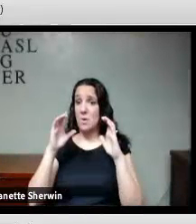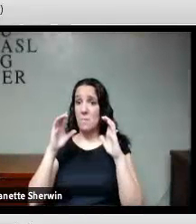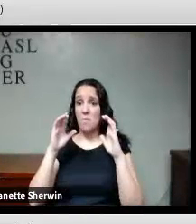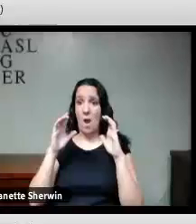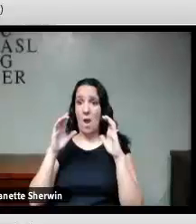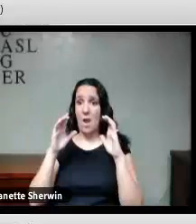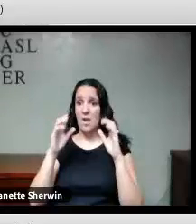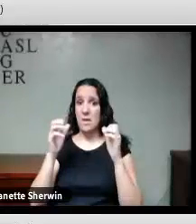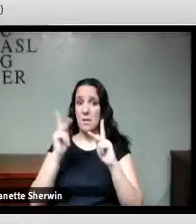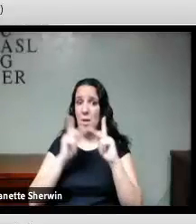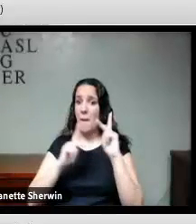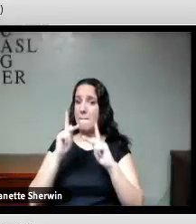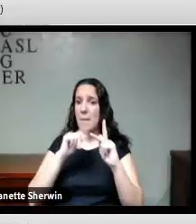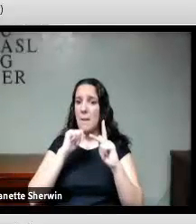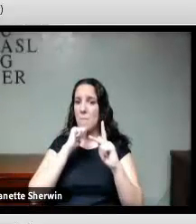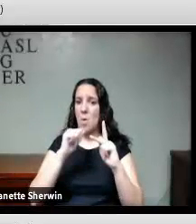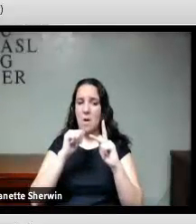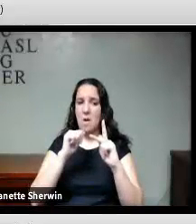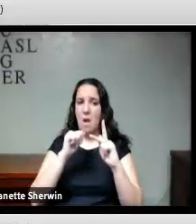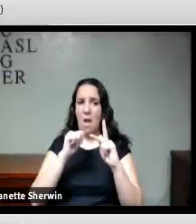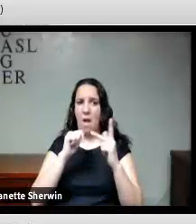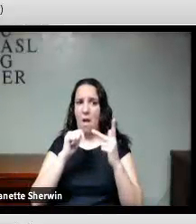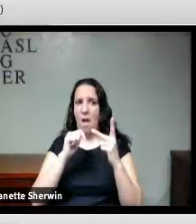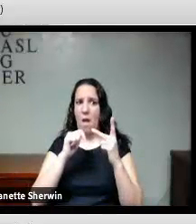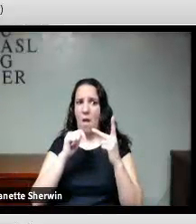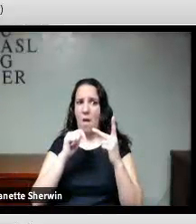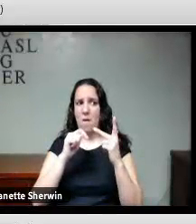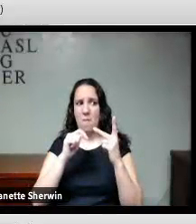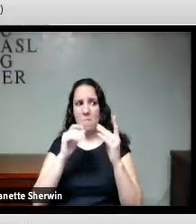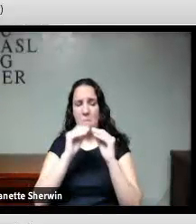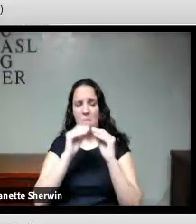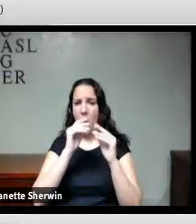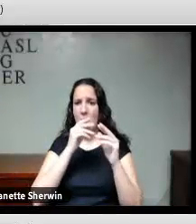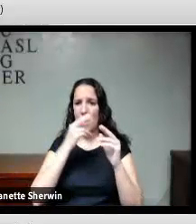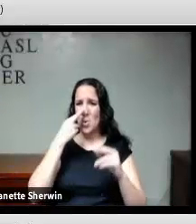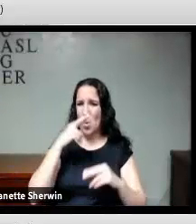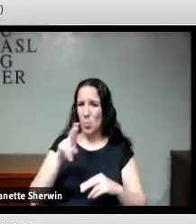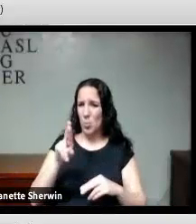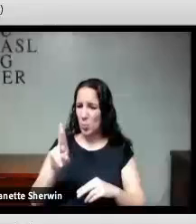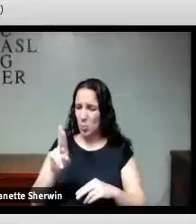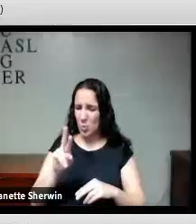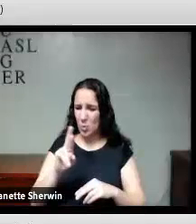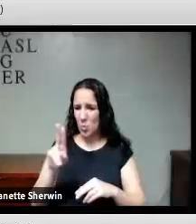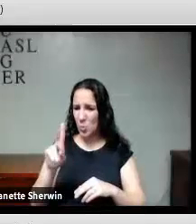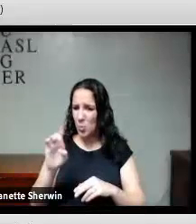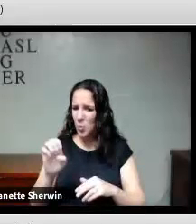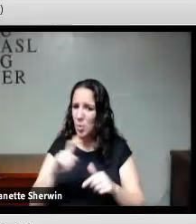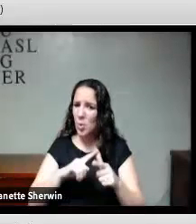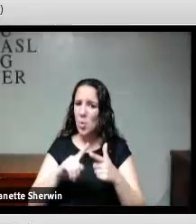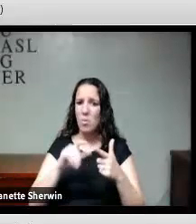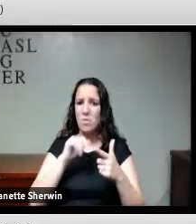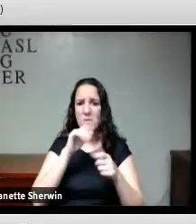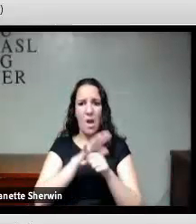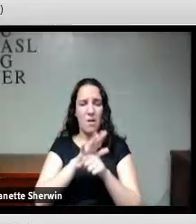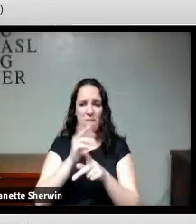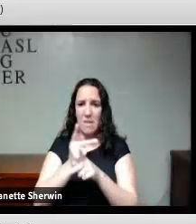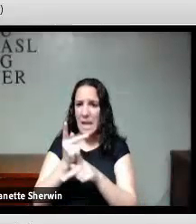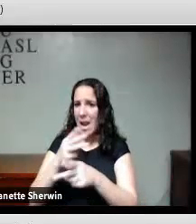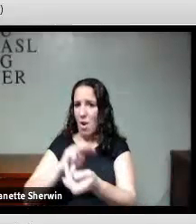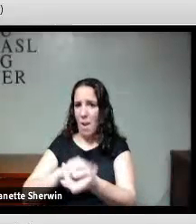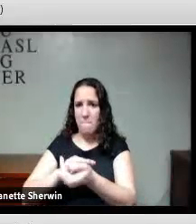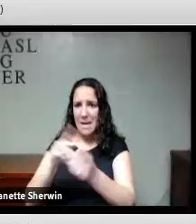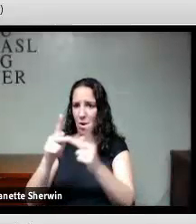days because of the rudeness in some medical facilities, the lack of care, the lack of empathy,